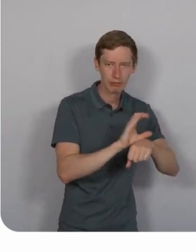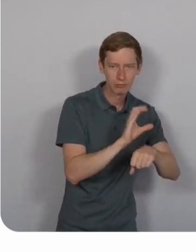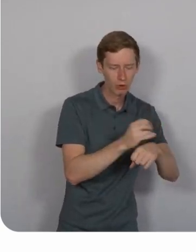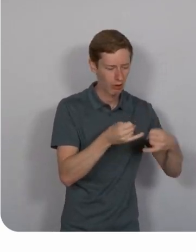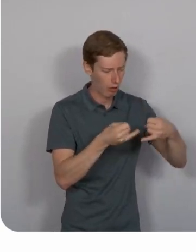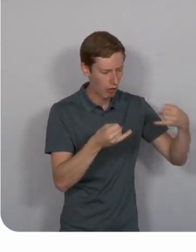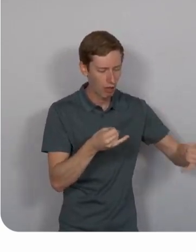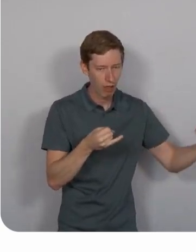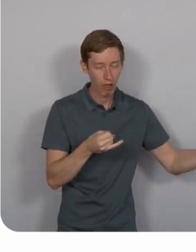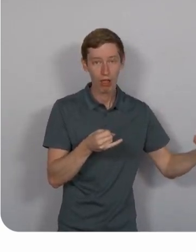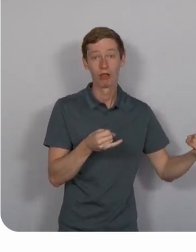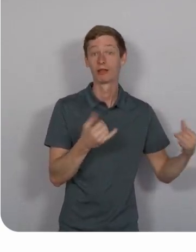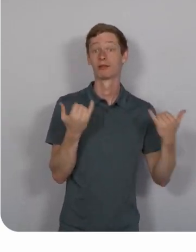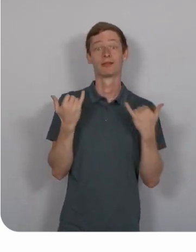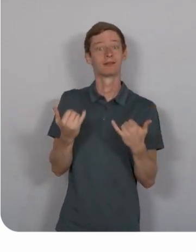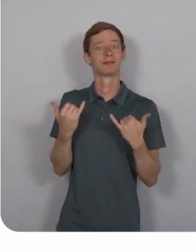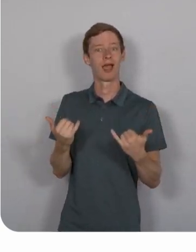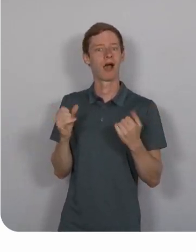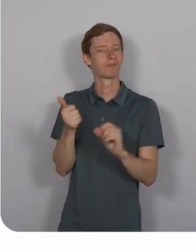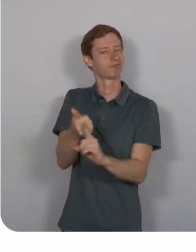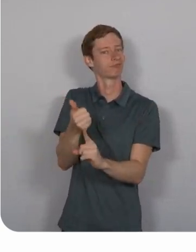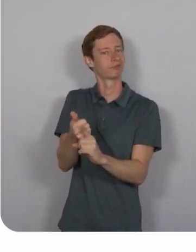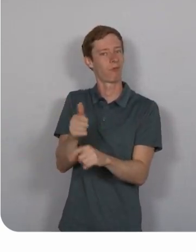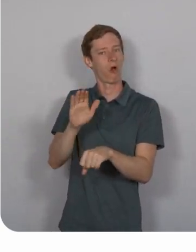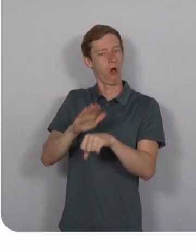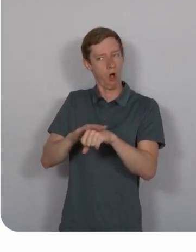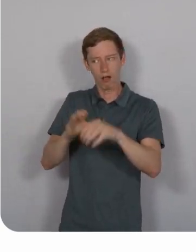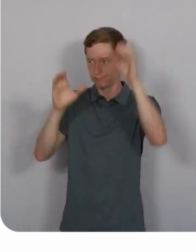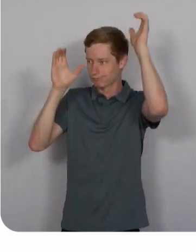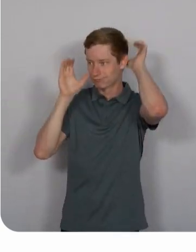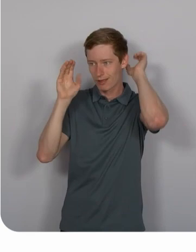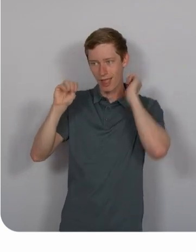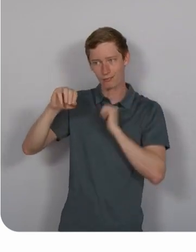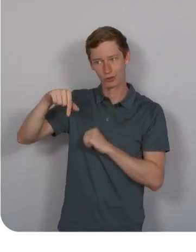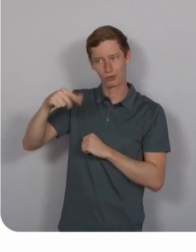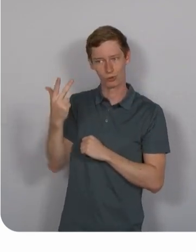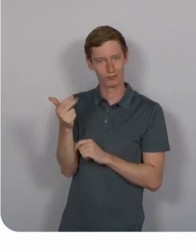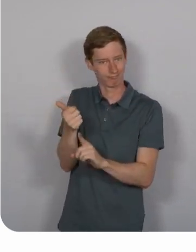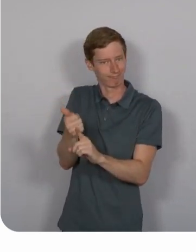runs natively on Quest 3, and it looks awesome.